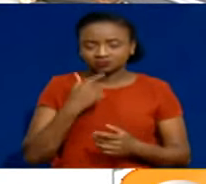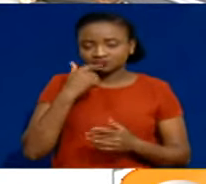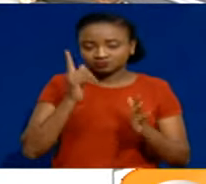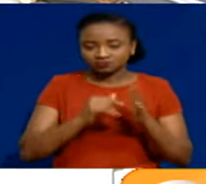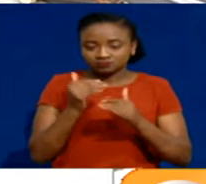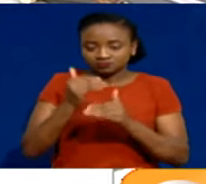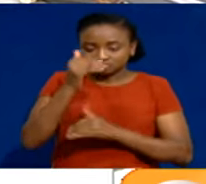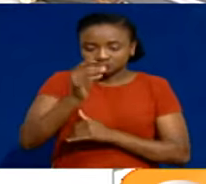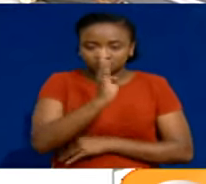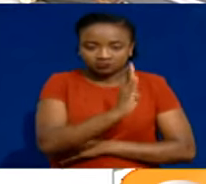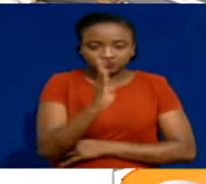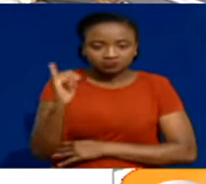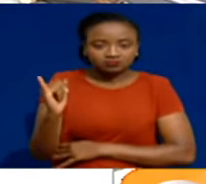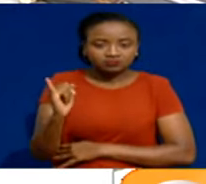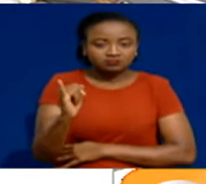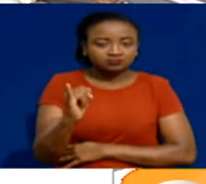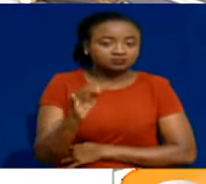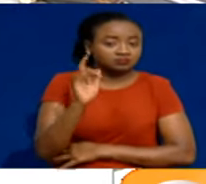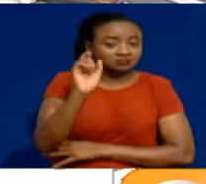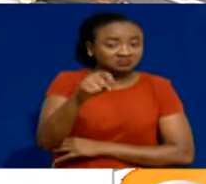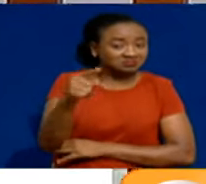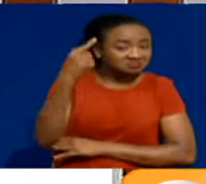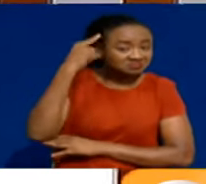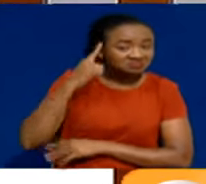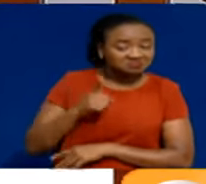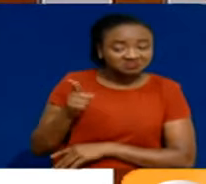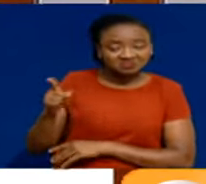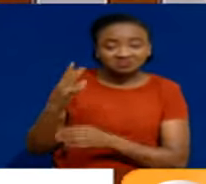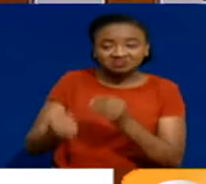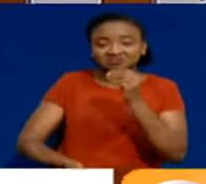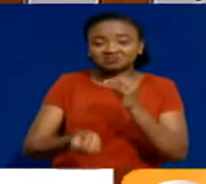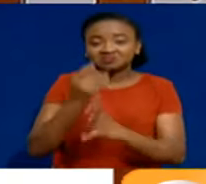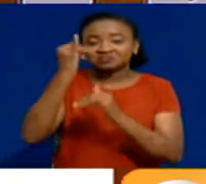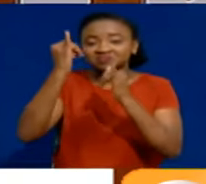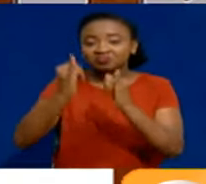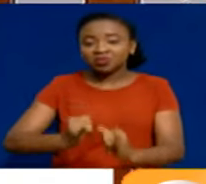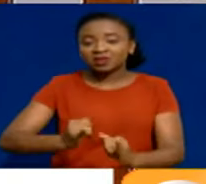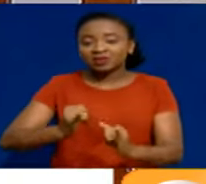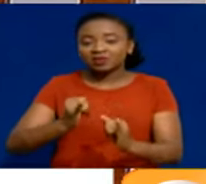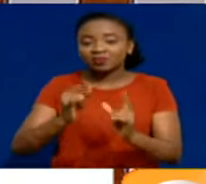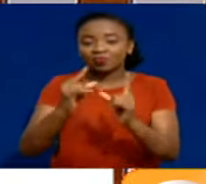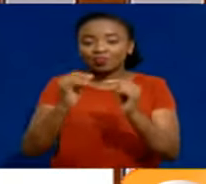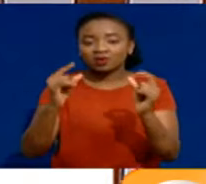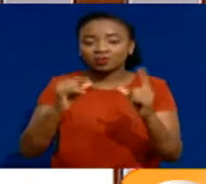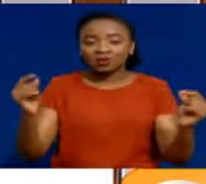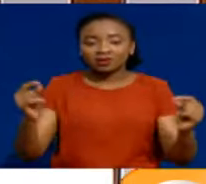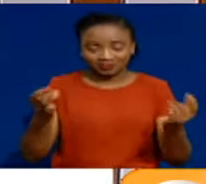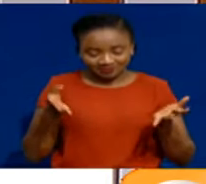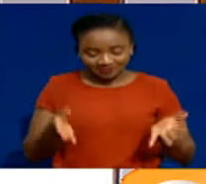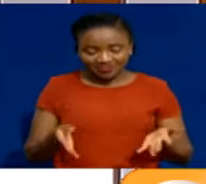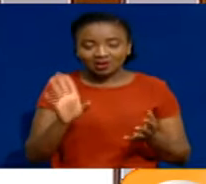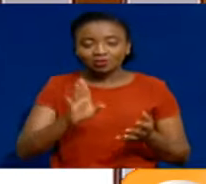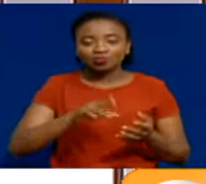BBI, who knew that he was going to come up with another slogan that he's now